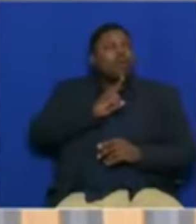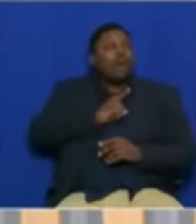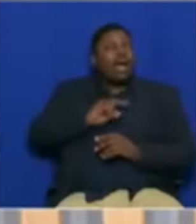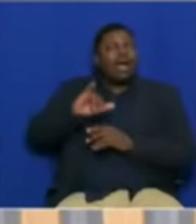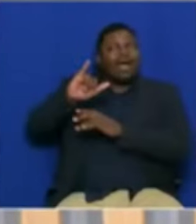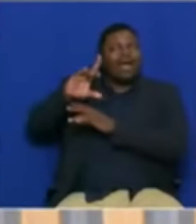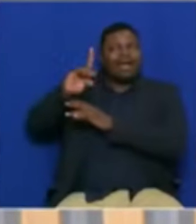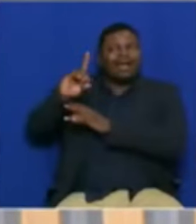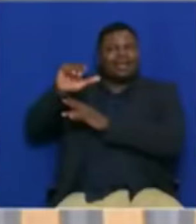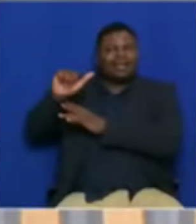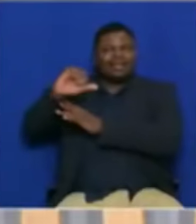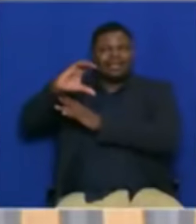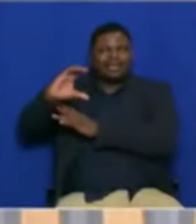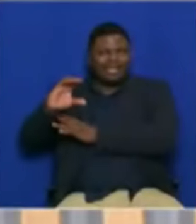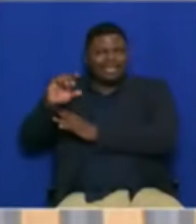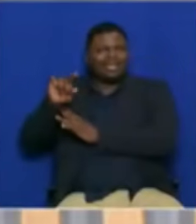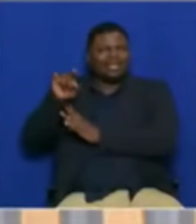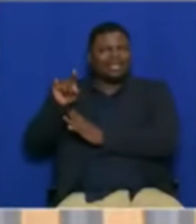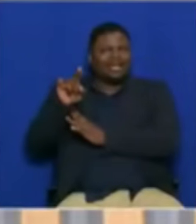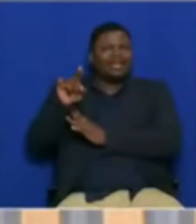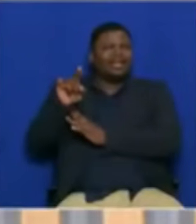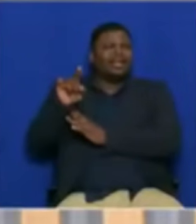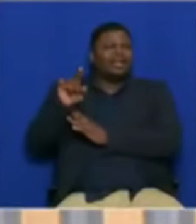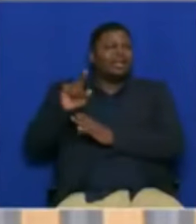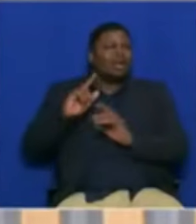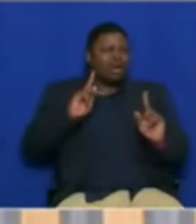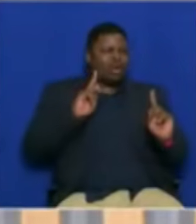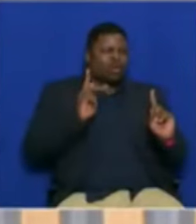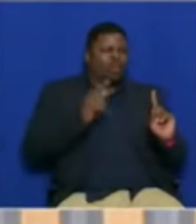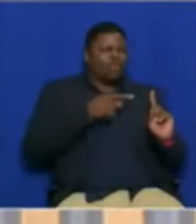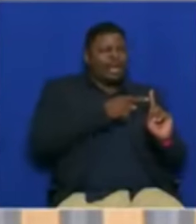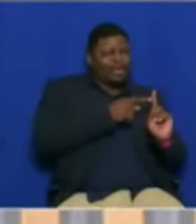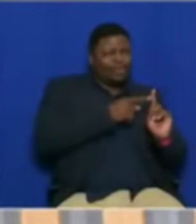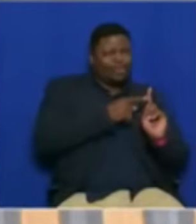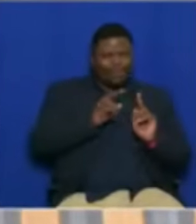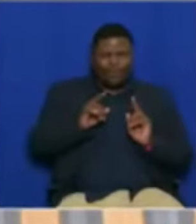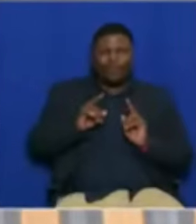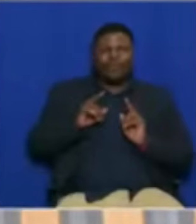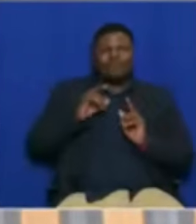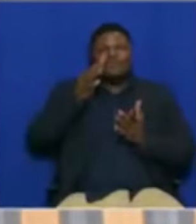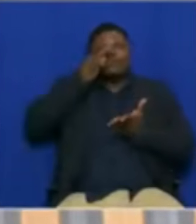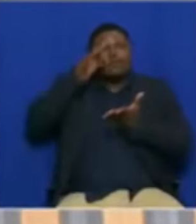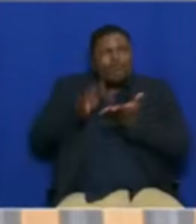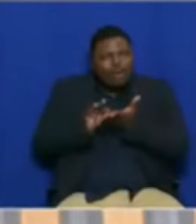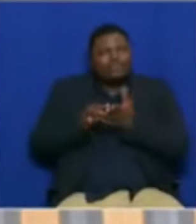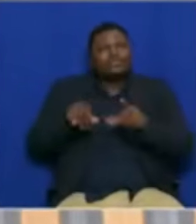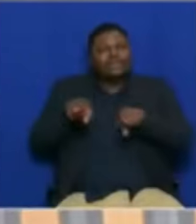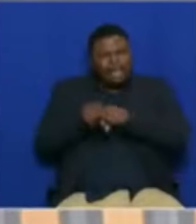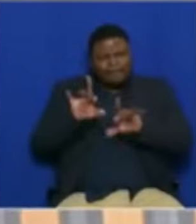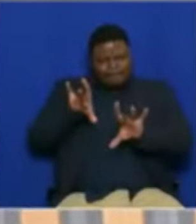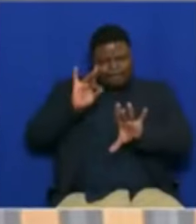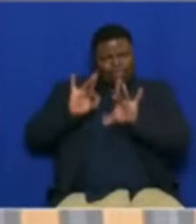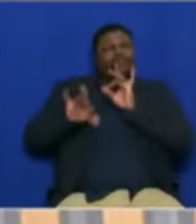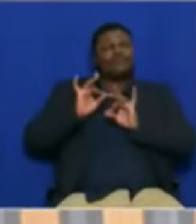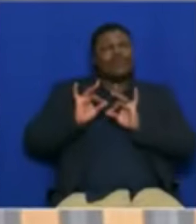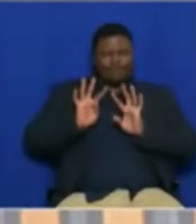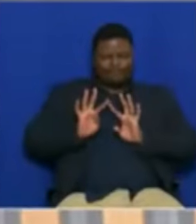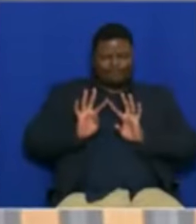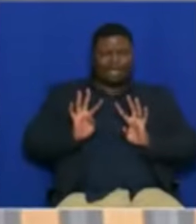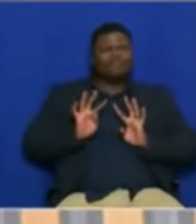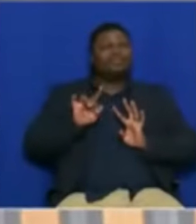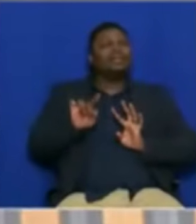General Kumalo has recommended a panel, which his superior, General Sibia,